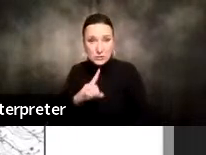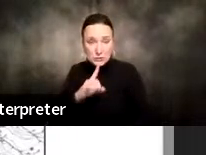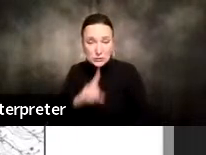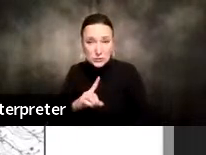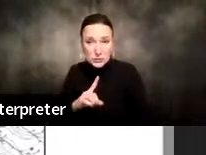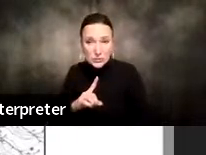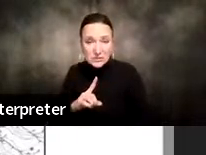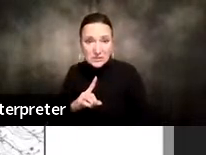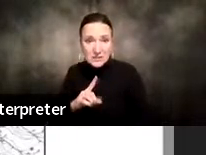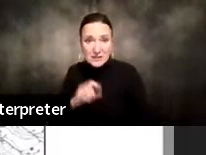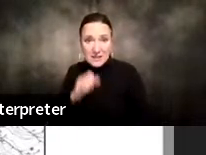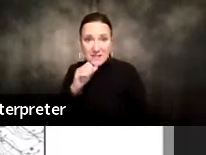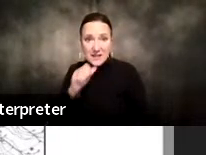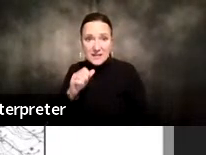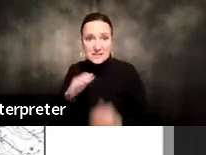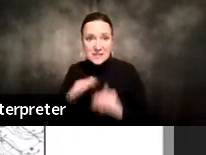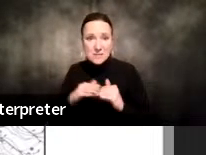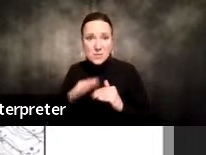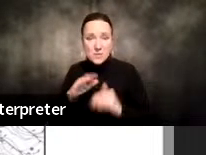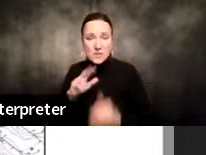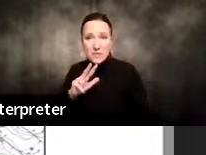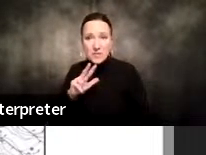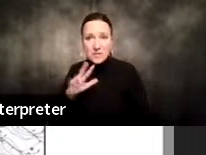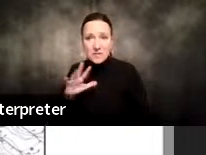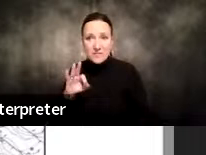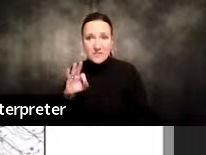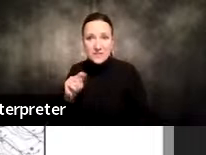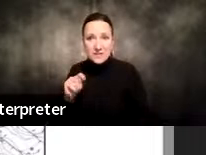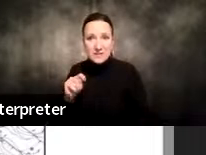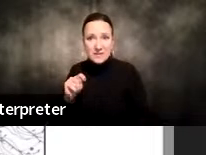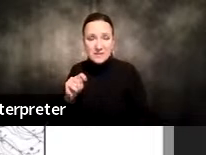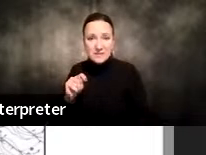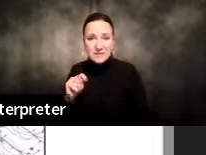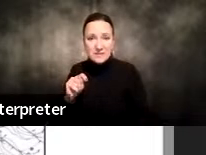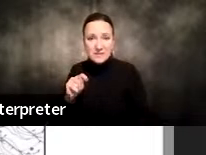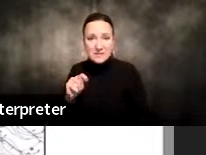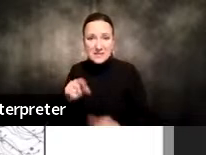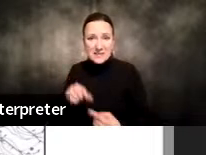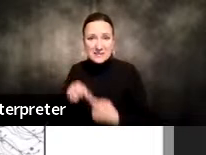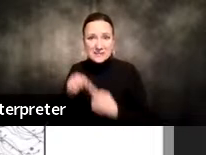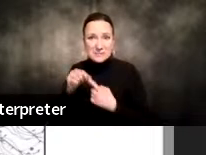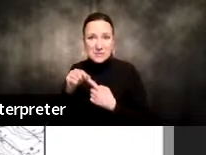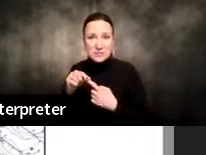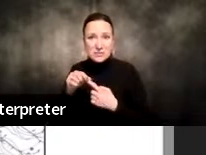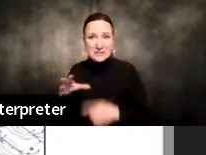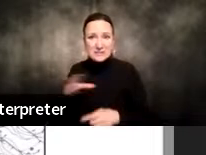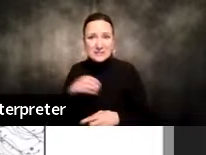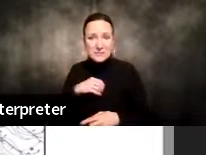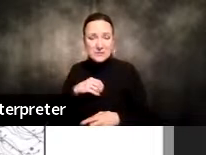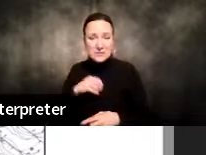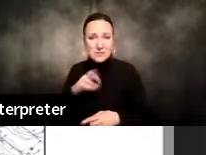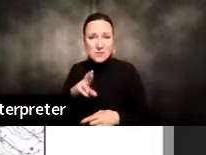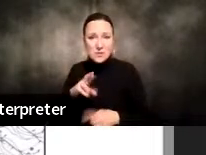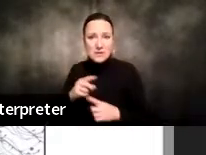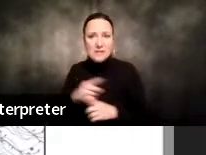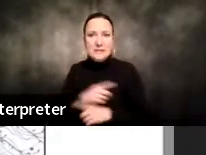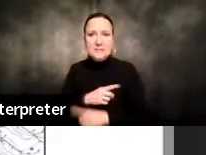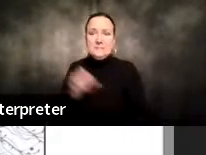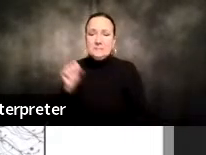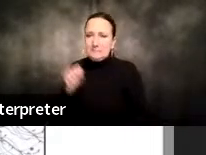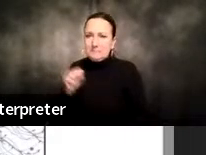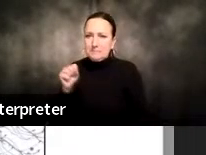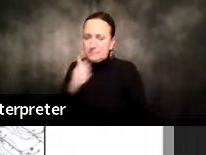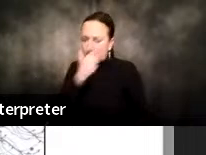not above 35 feet, that this does not require variance instead of a special exception? Yes, Kevin, thanks for that